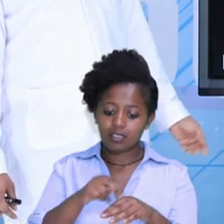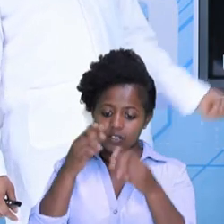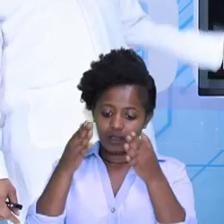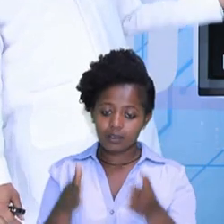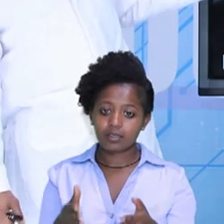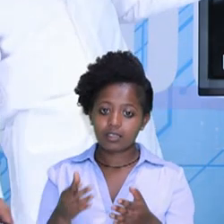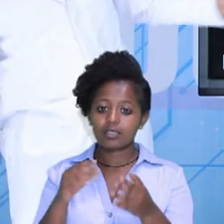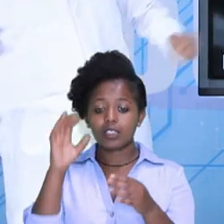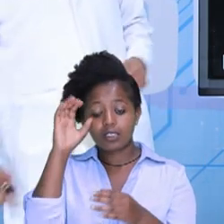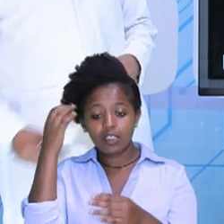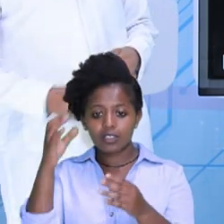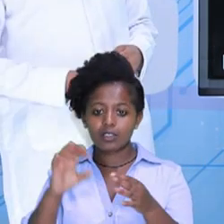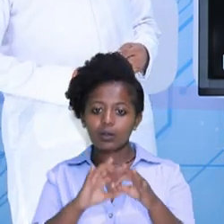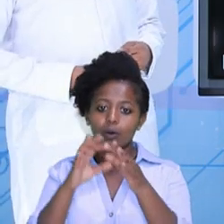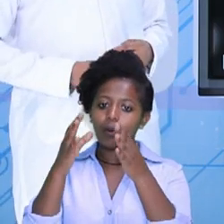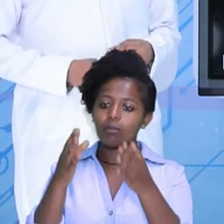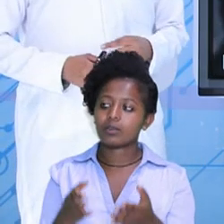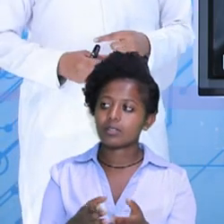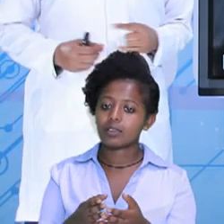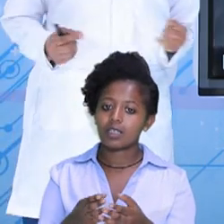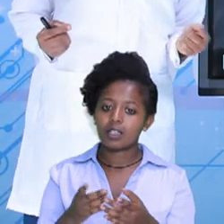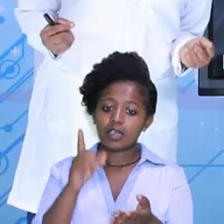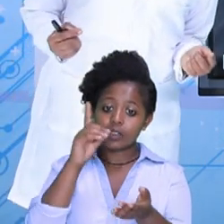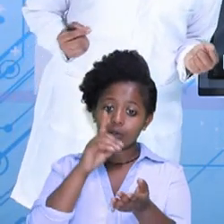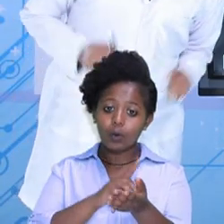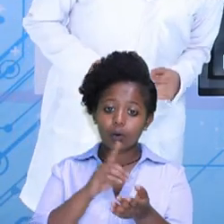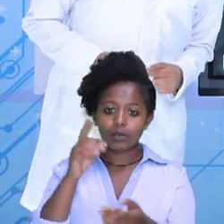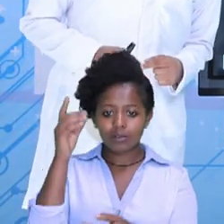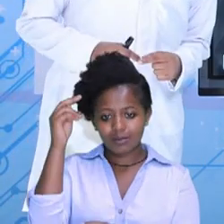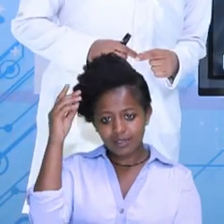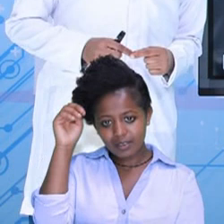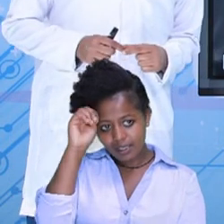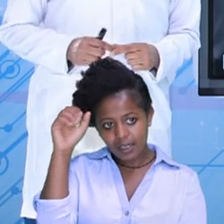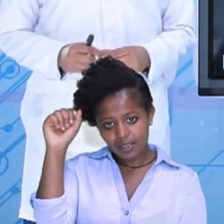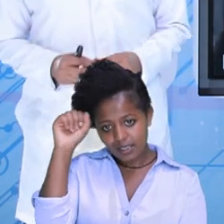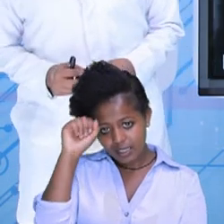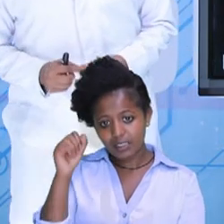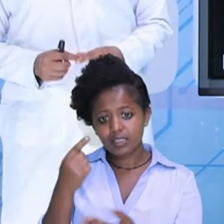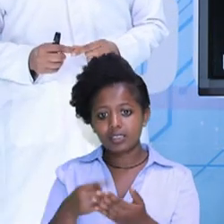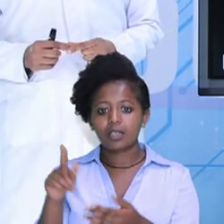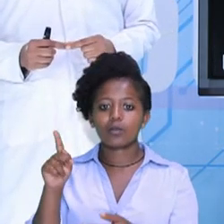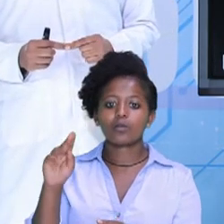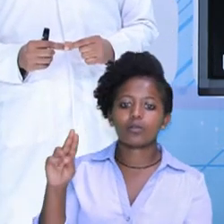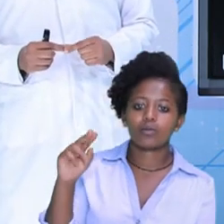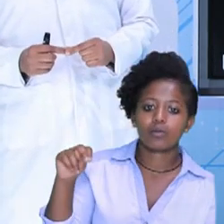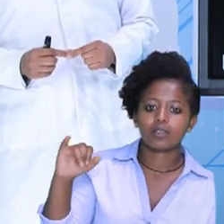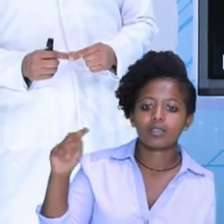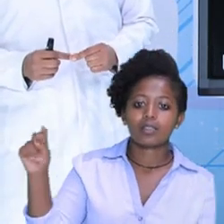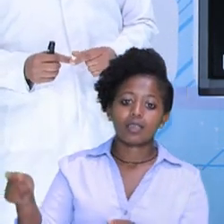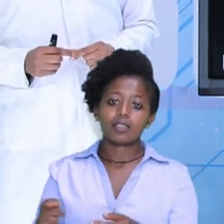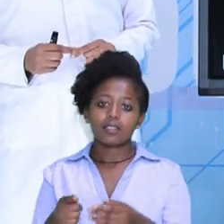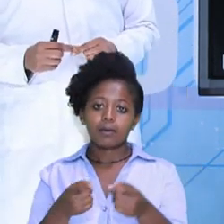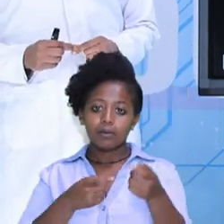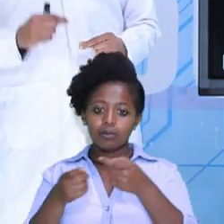communists. After the days of Dr. Sun Yat-sen, the Kuomintang was ruled by